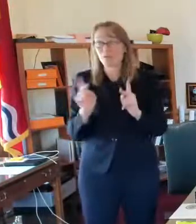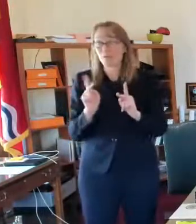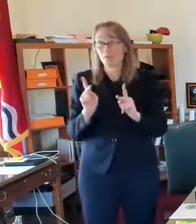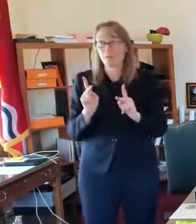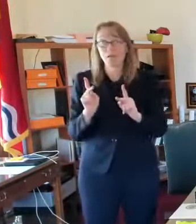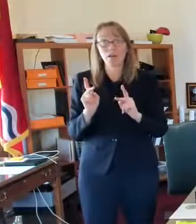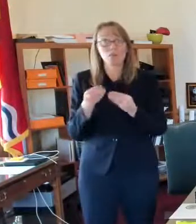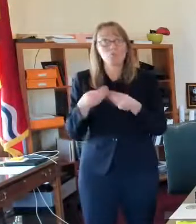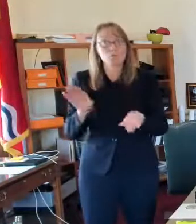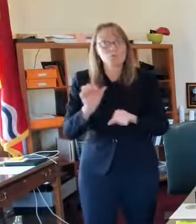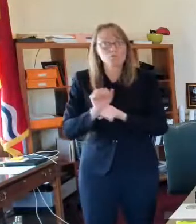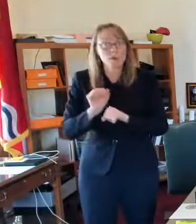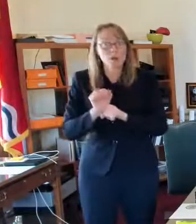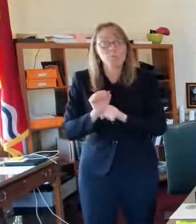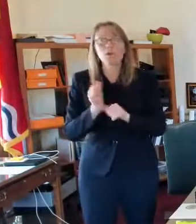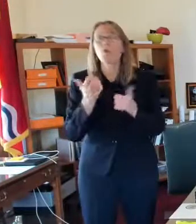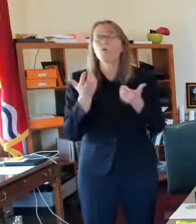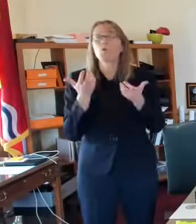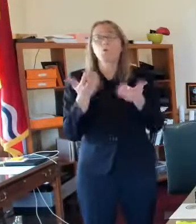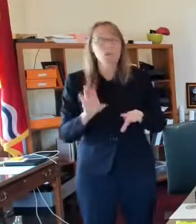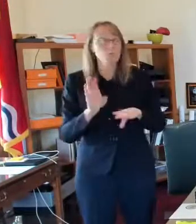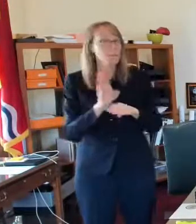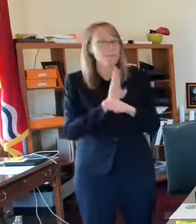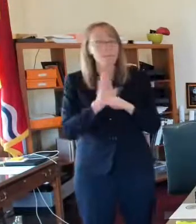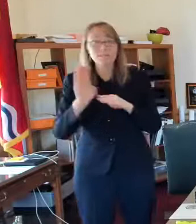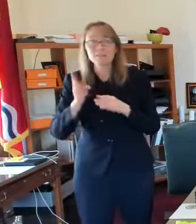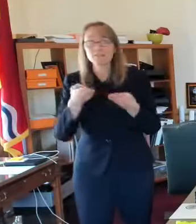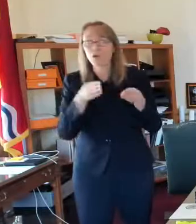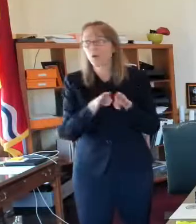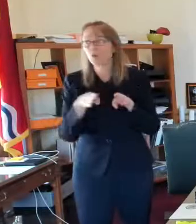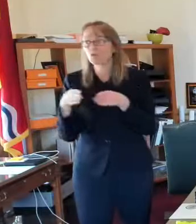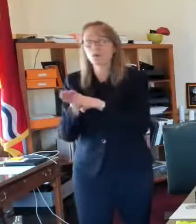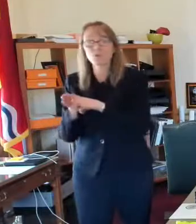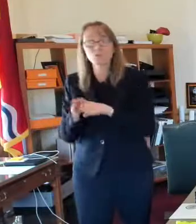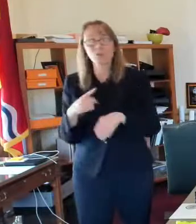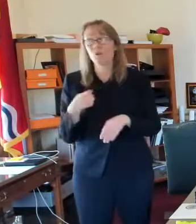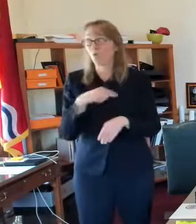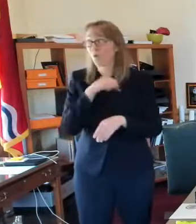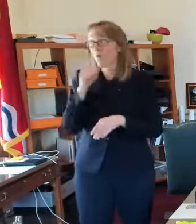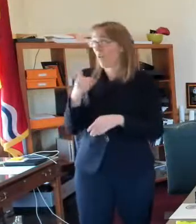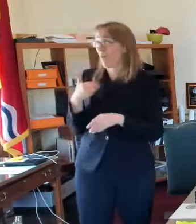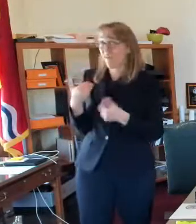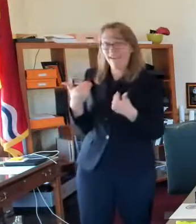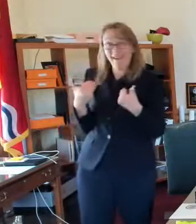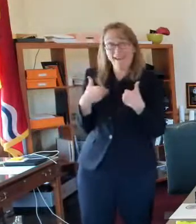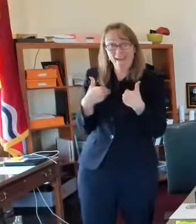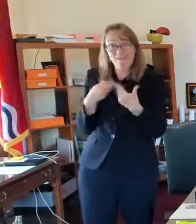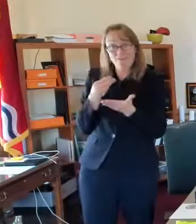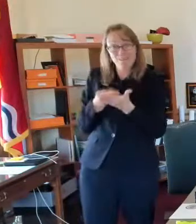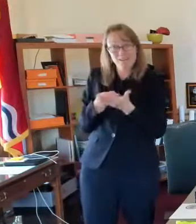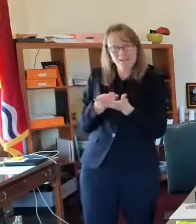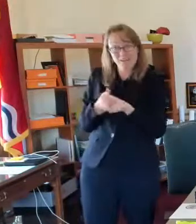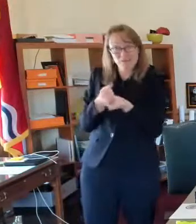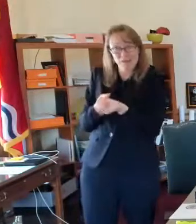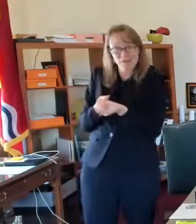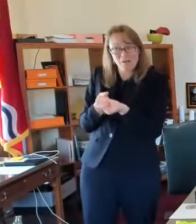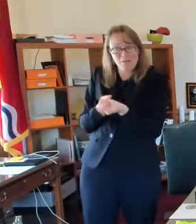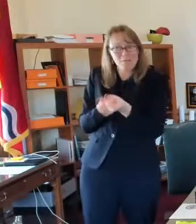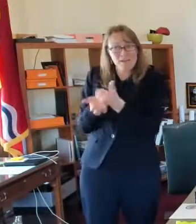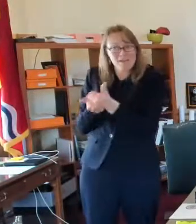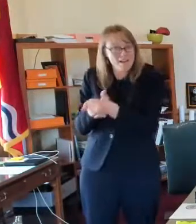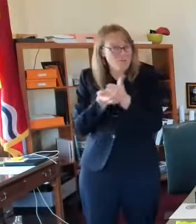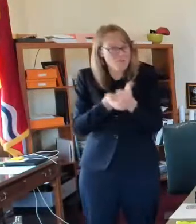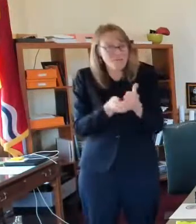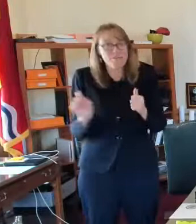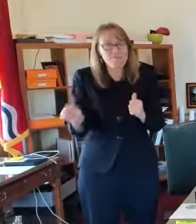for those people or businesses right now. And that's why this is really a personal behavior. But no, it is not out of the question. I'm